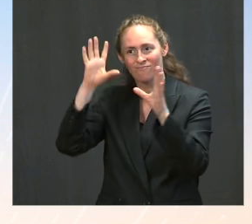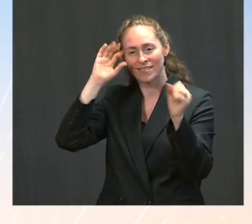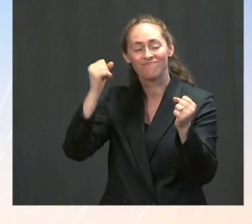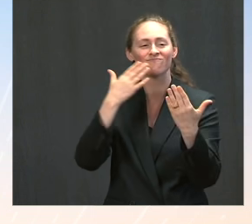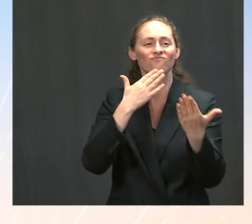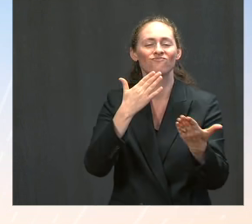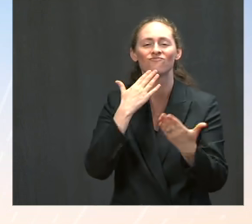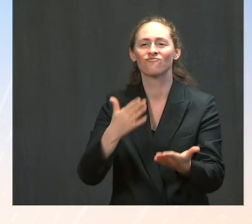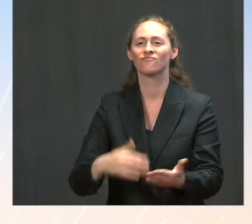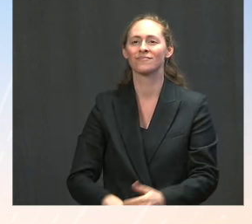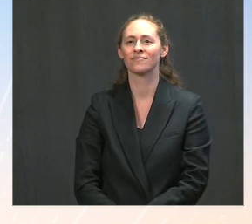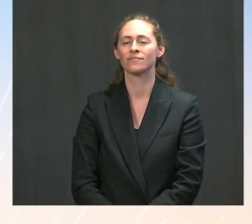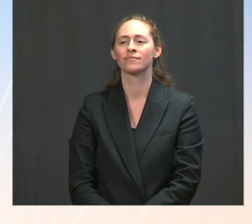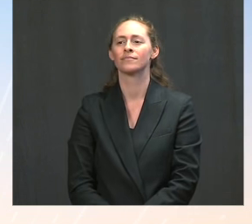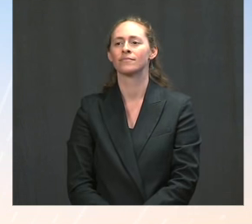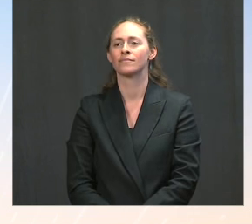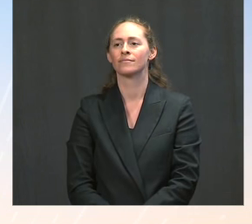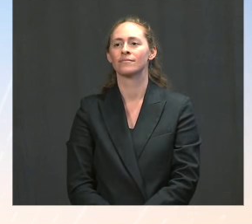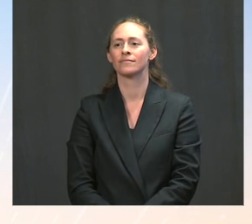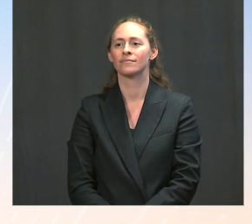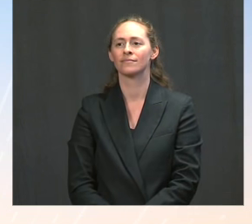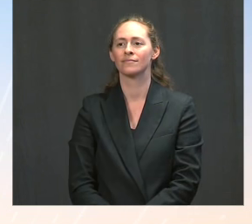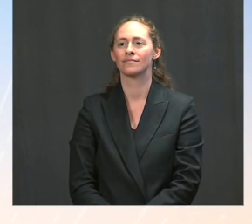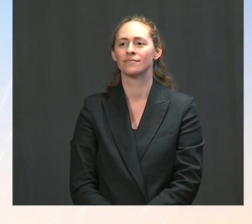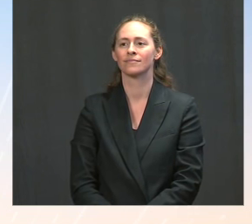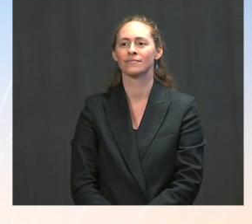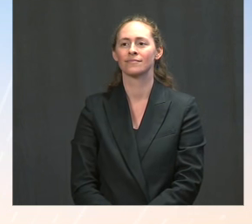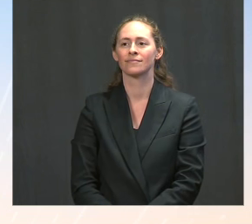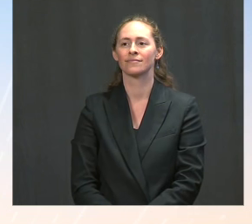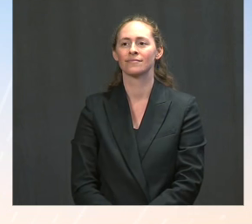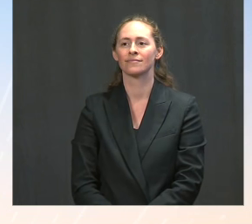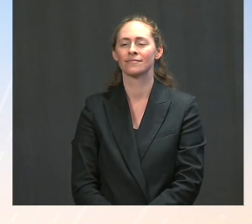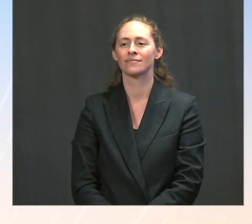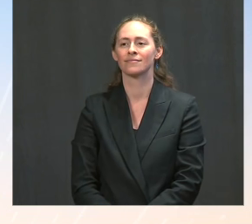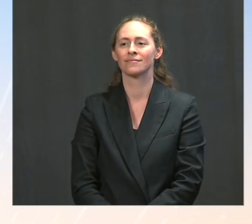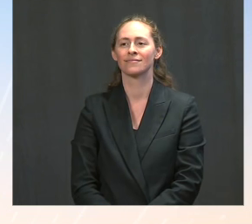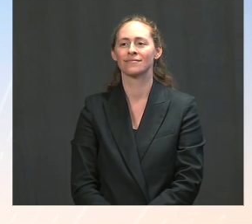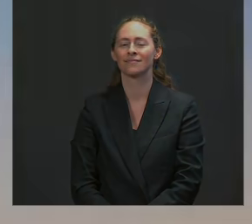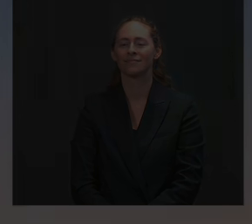We're not going anywhere. We're here, right? I'll stop back.